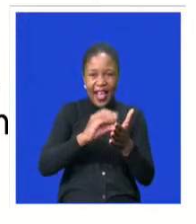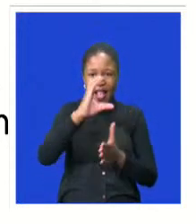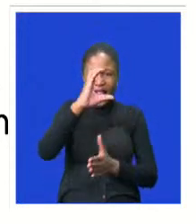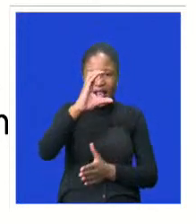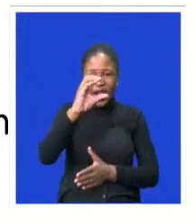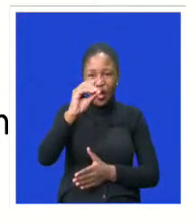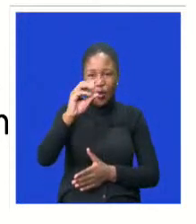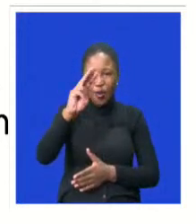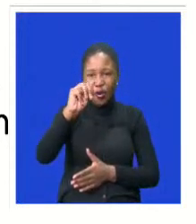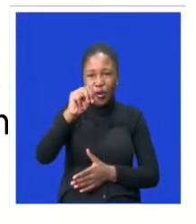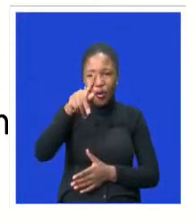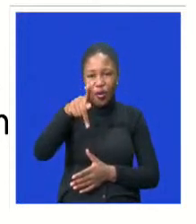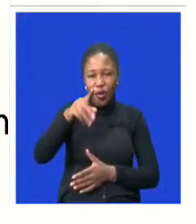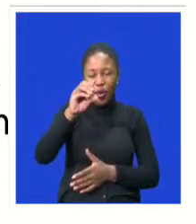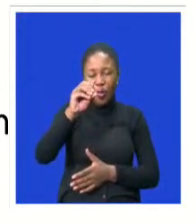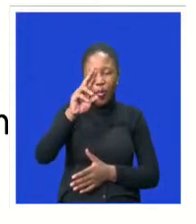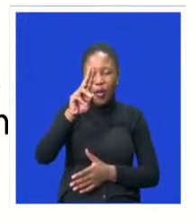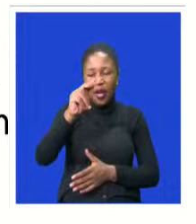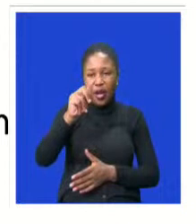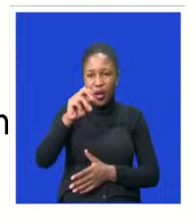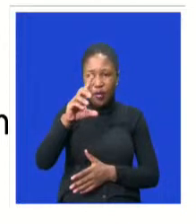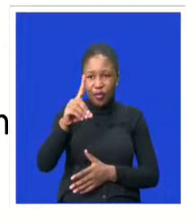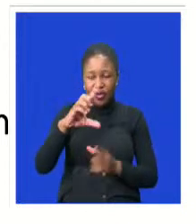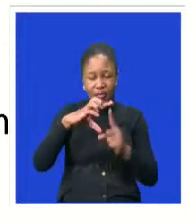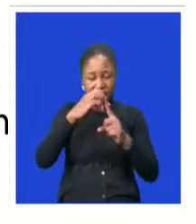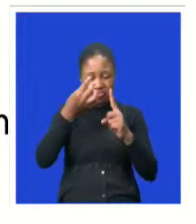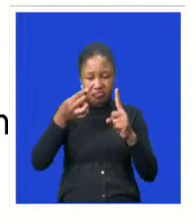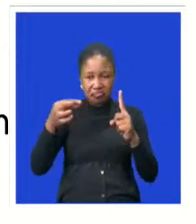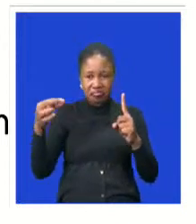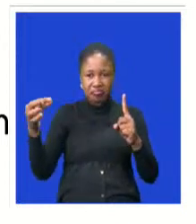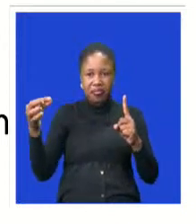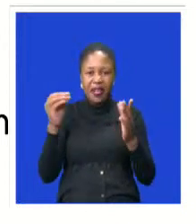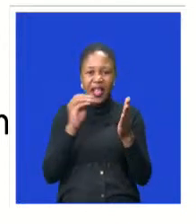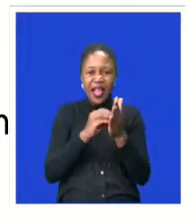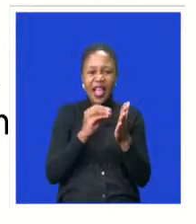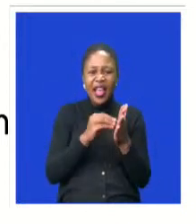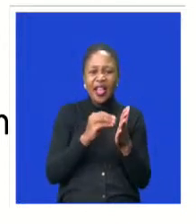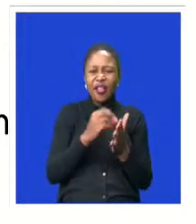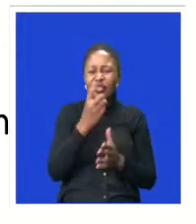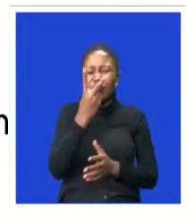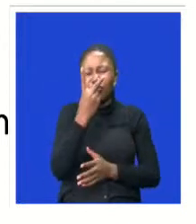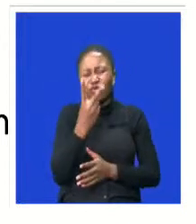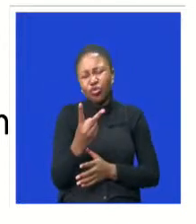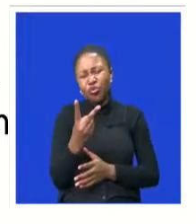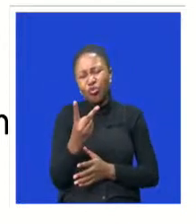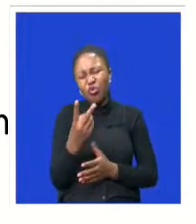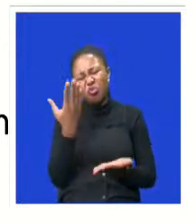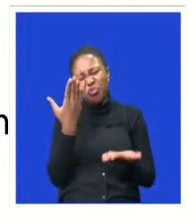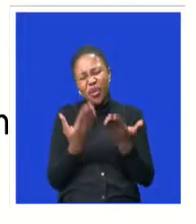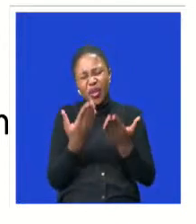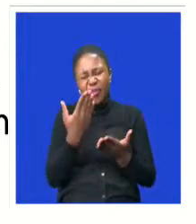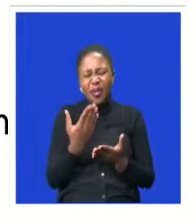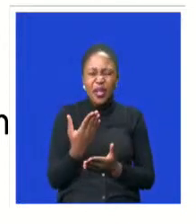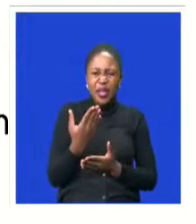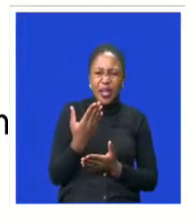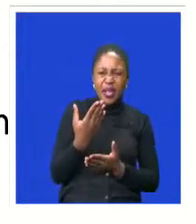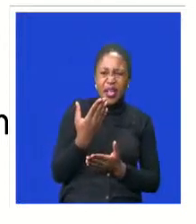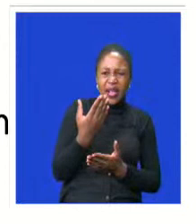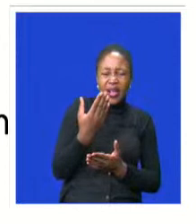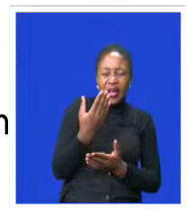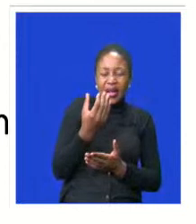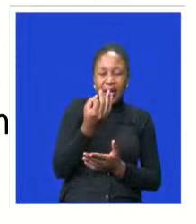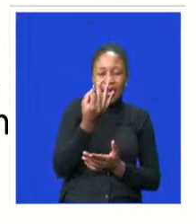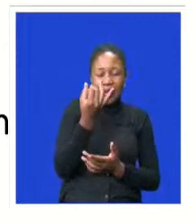2 or more simple sentences joined together to form one sentence. They are joined by the use